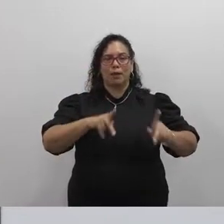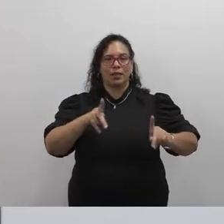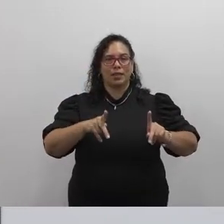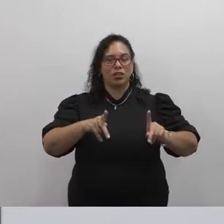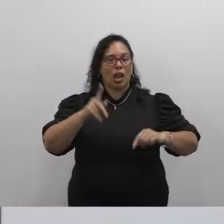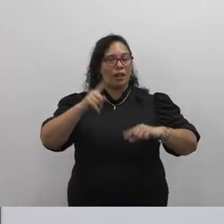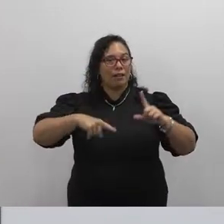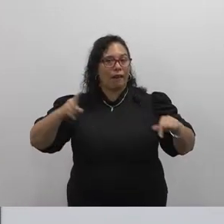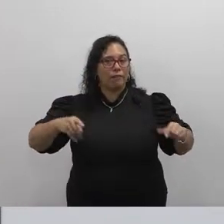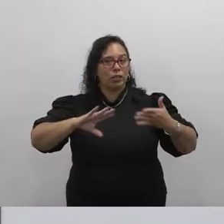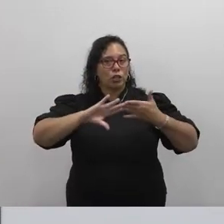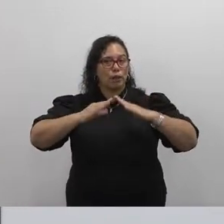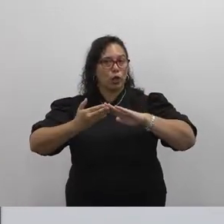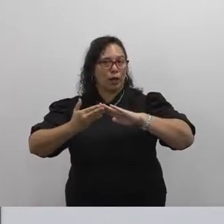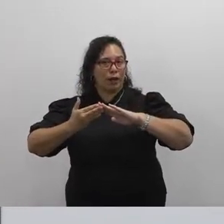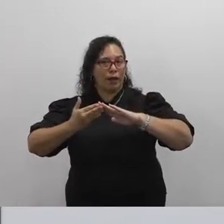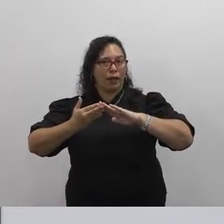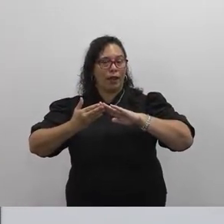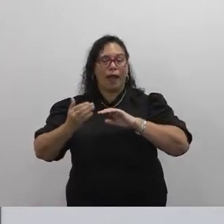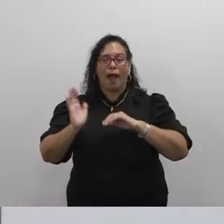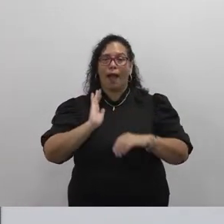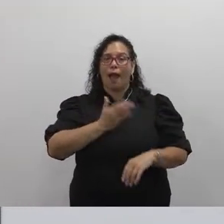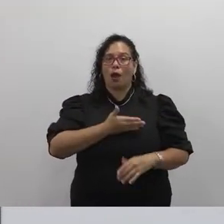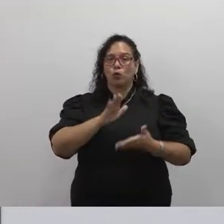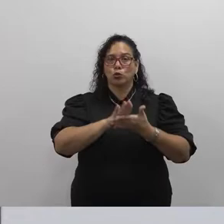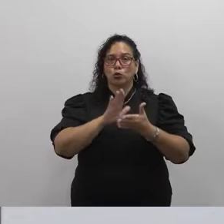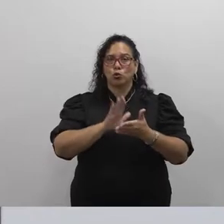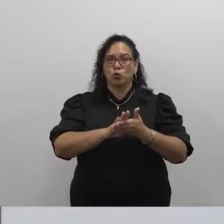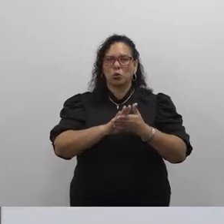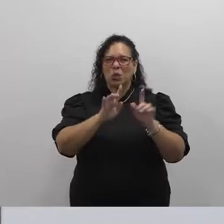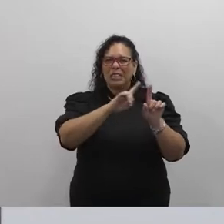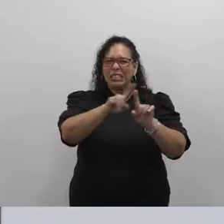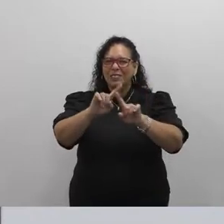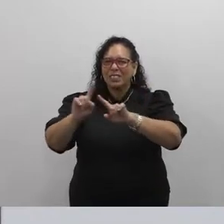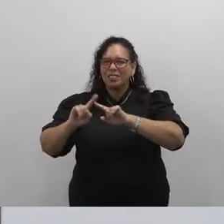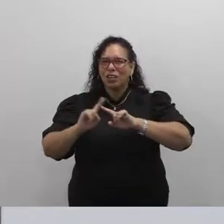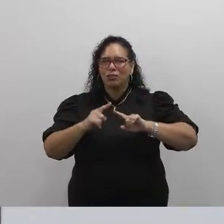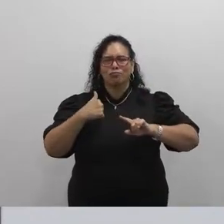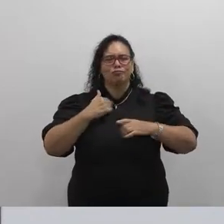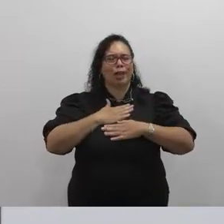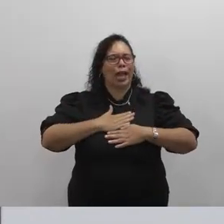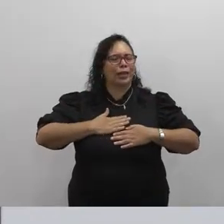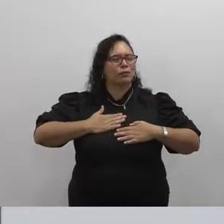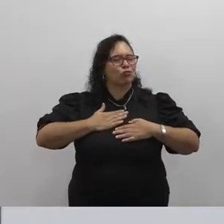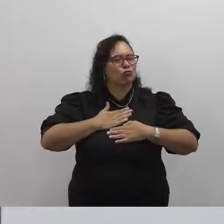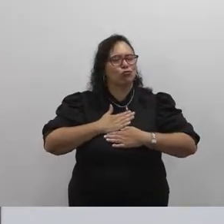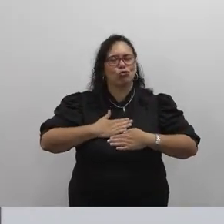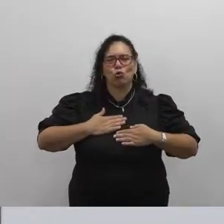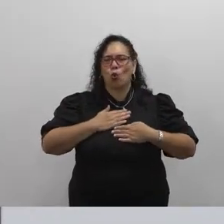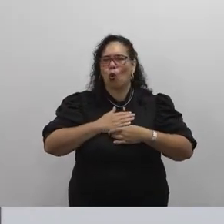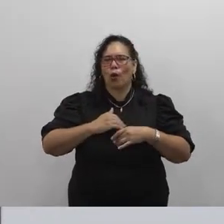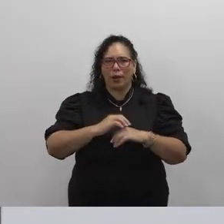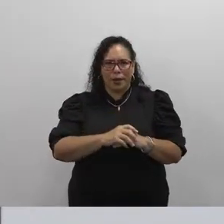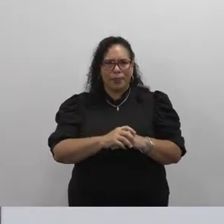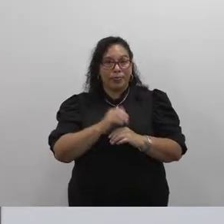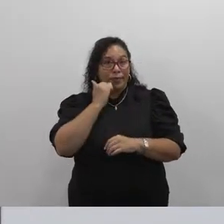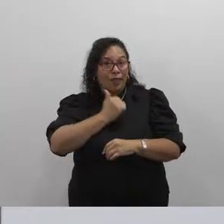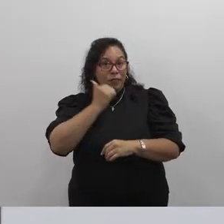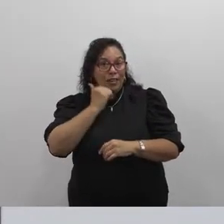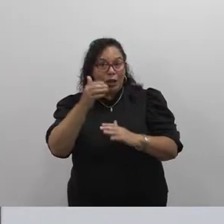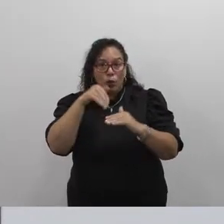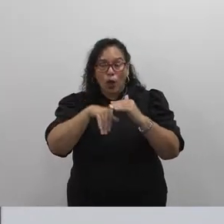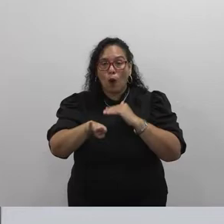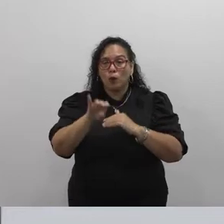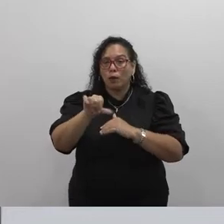community. Our schools are all different too, which I enjoy just working in day in and day out, right? Every day we walk into a